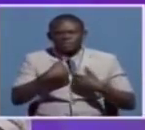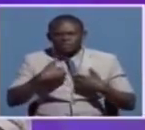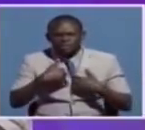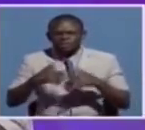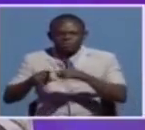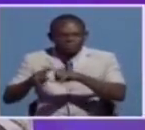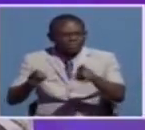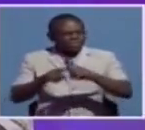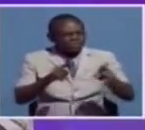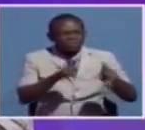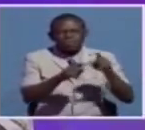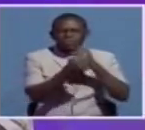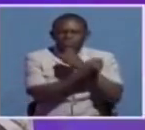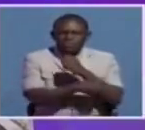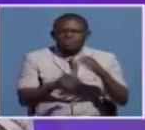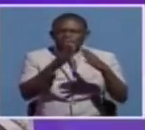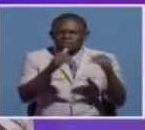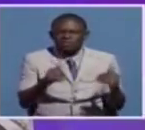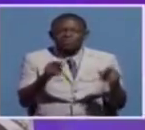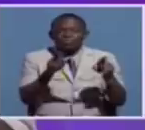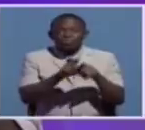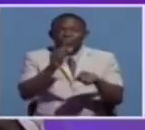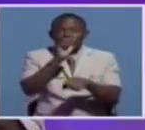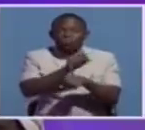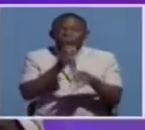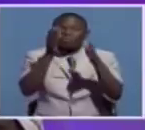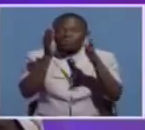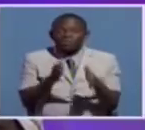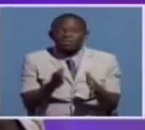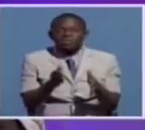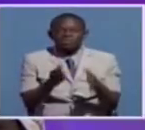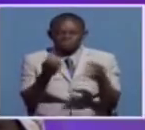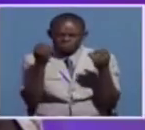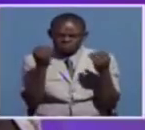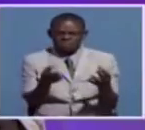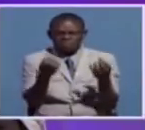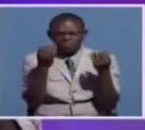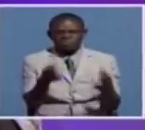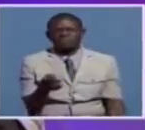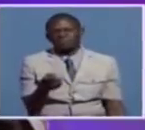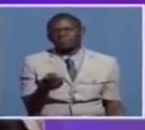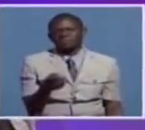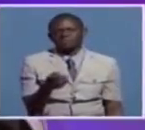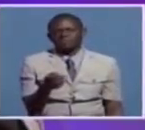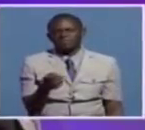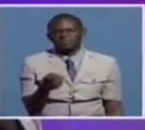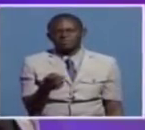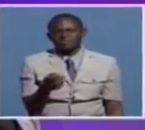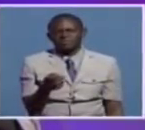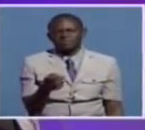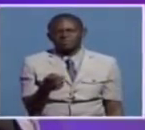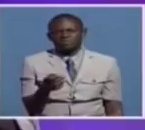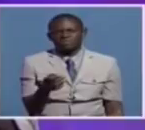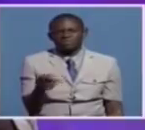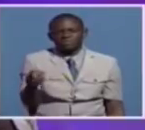the number of workers, because now they were waiters, people whom we didn't know what waiters were, what cooks